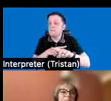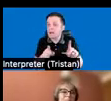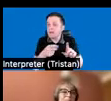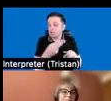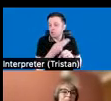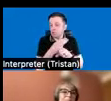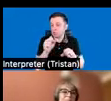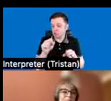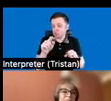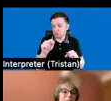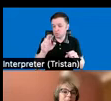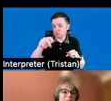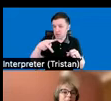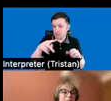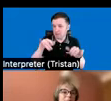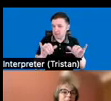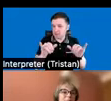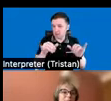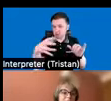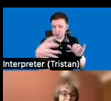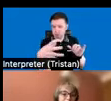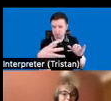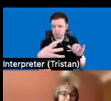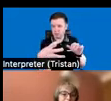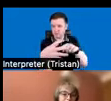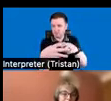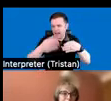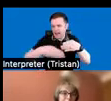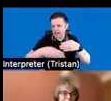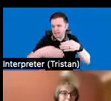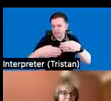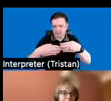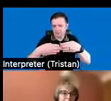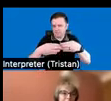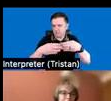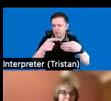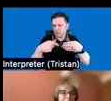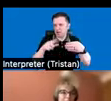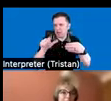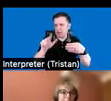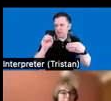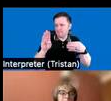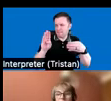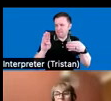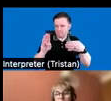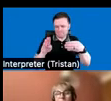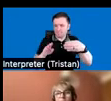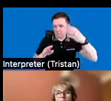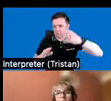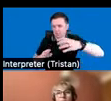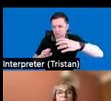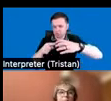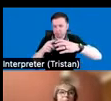that is still sticking out from where the end of their residual limb stays in there the whole